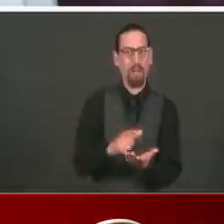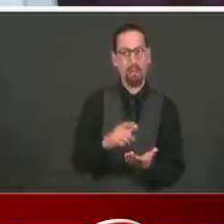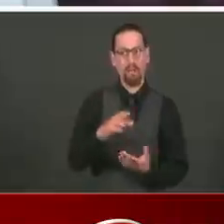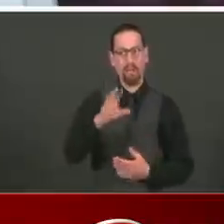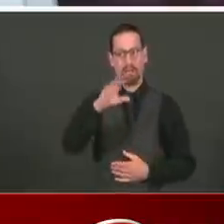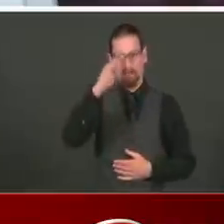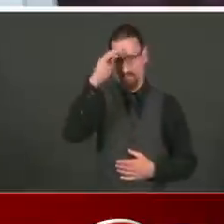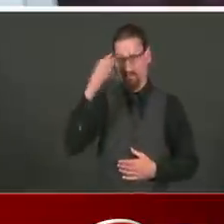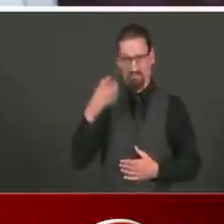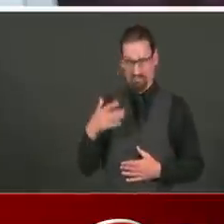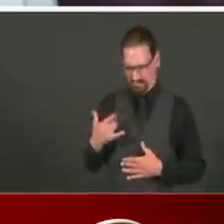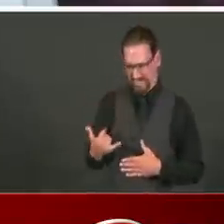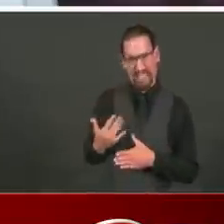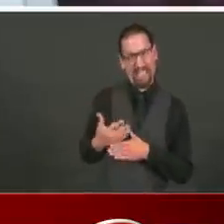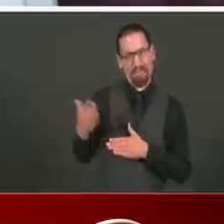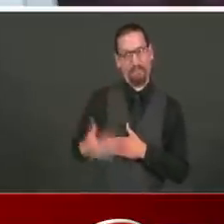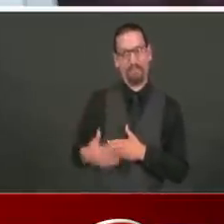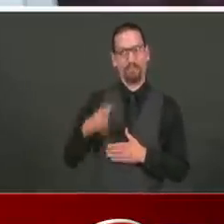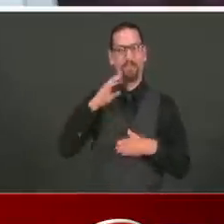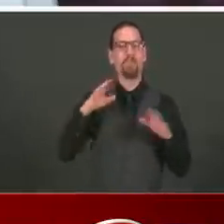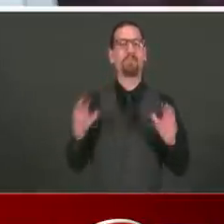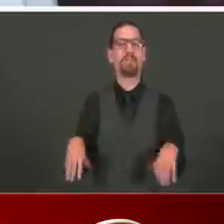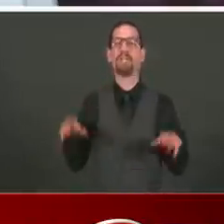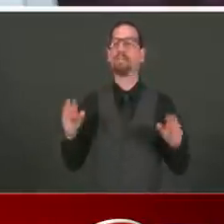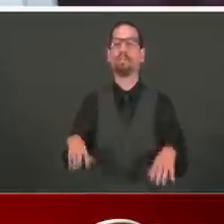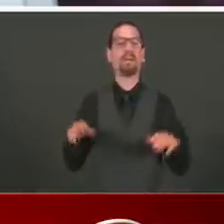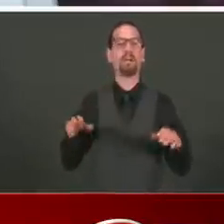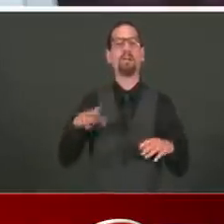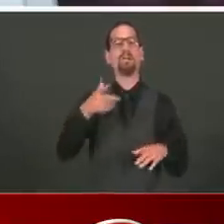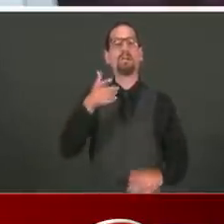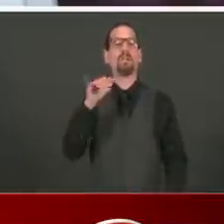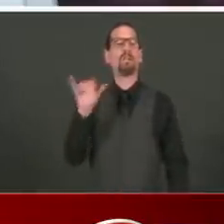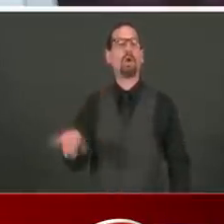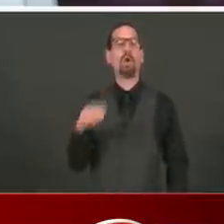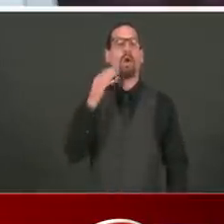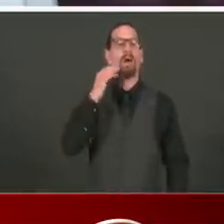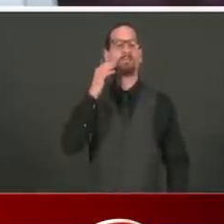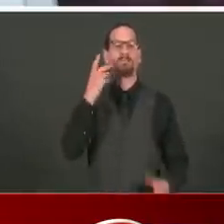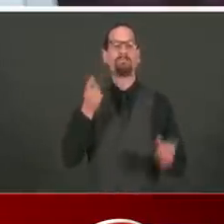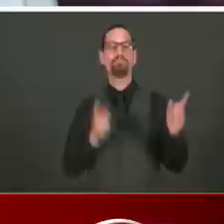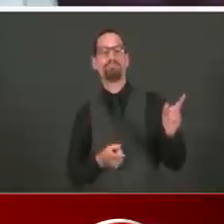things. Download the new app at the Apple Store or on Google Play.